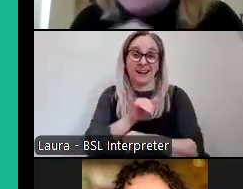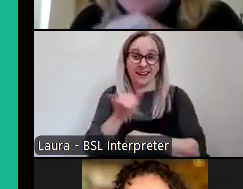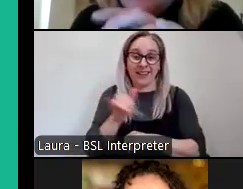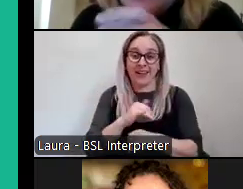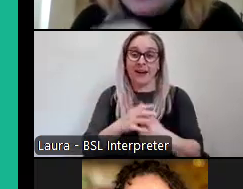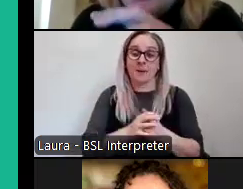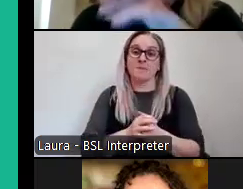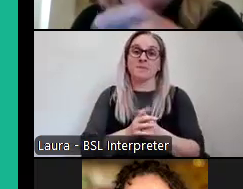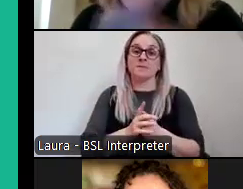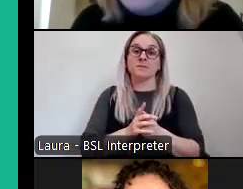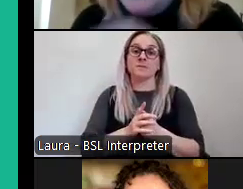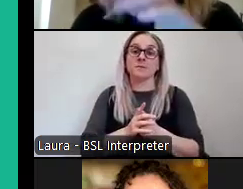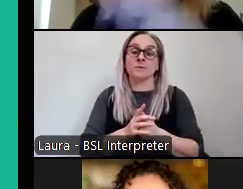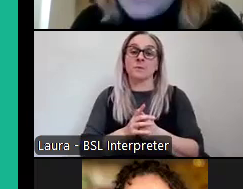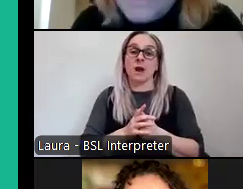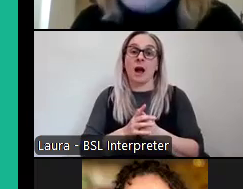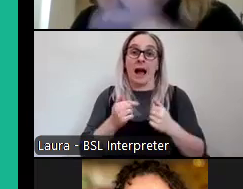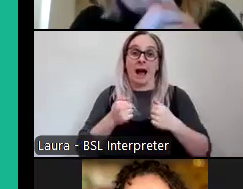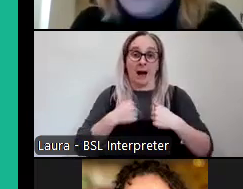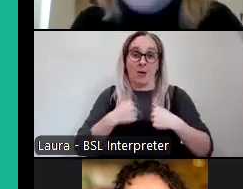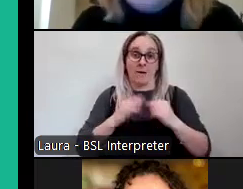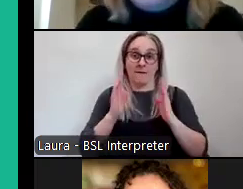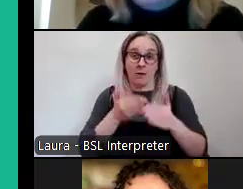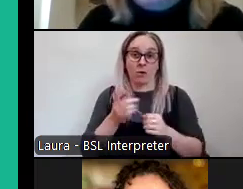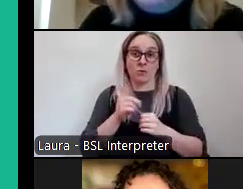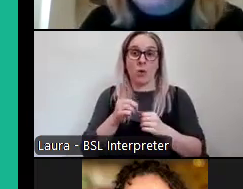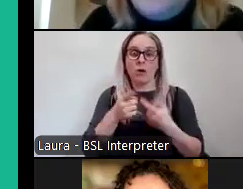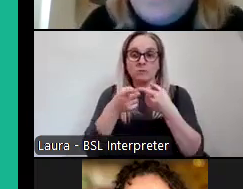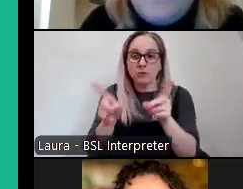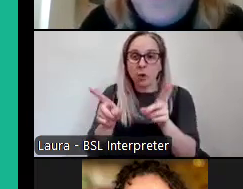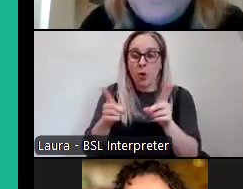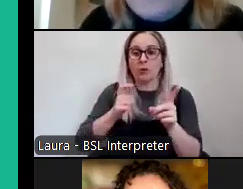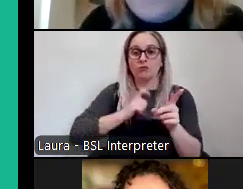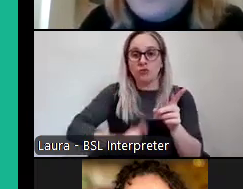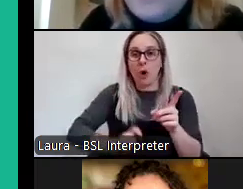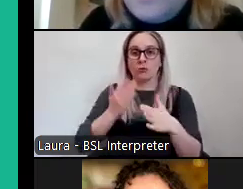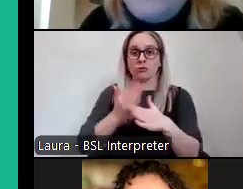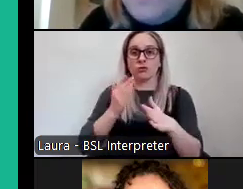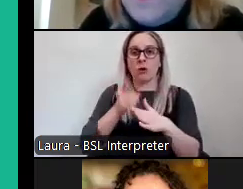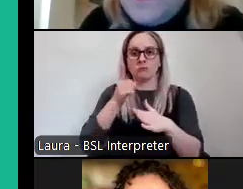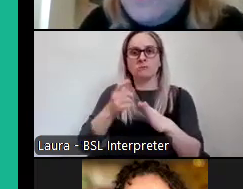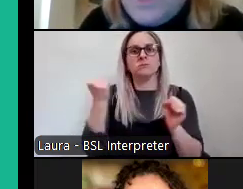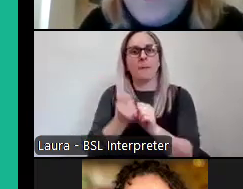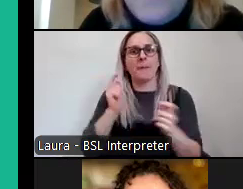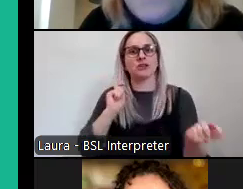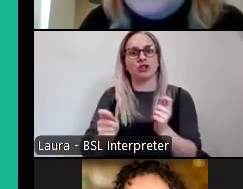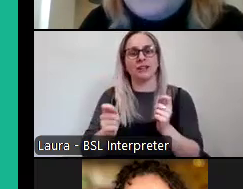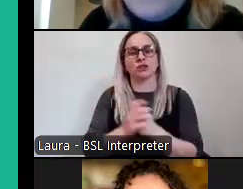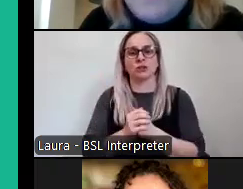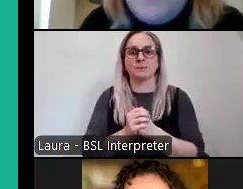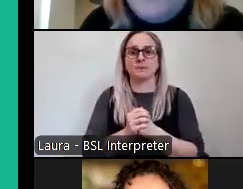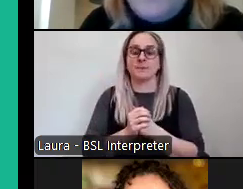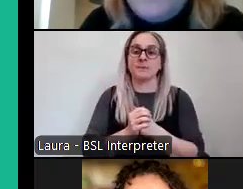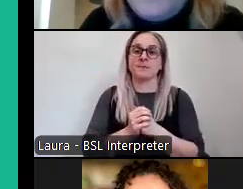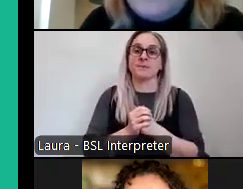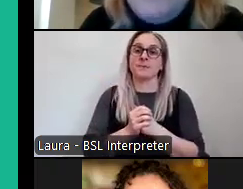are really interested in is you as a change maker in your context. The only exception to the 7 years requirement is, as